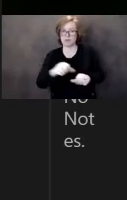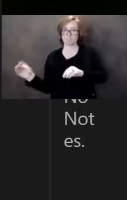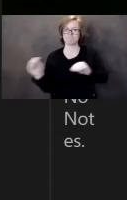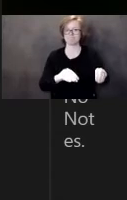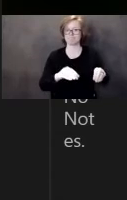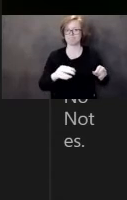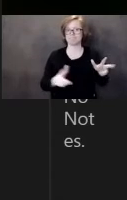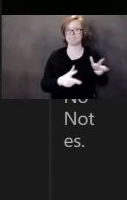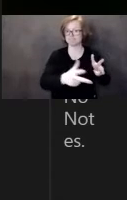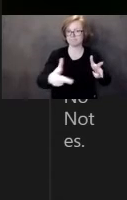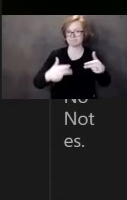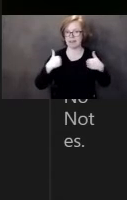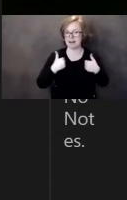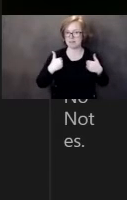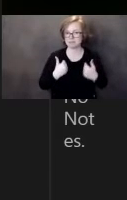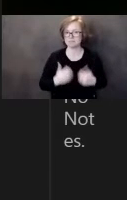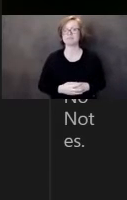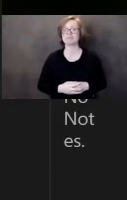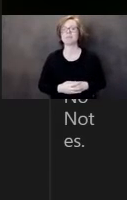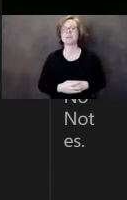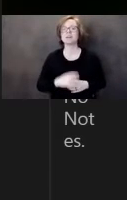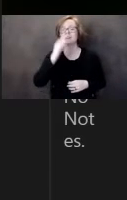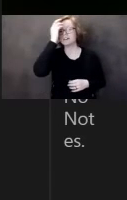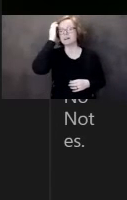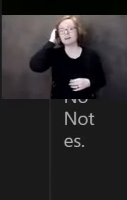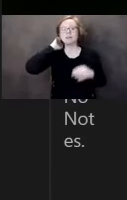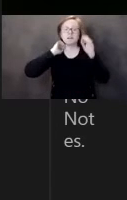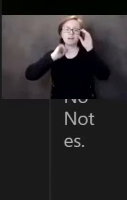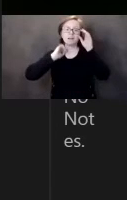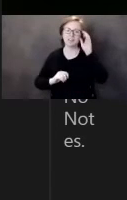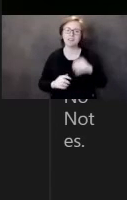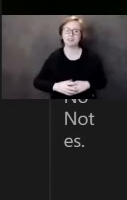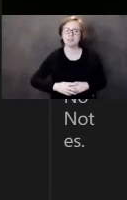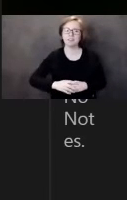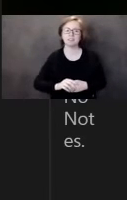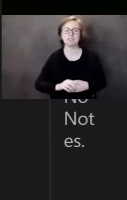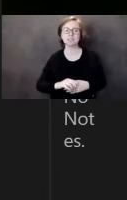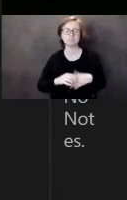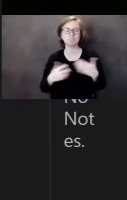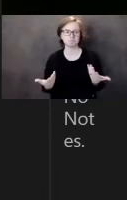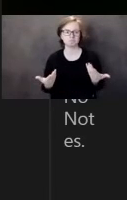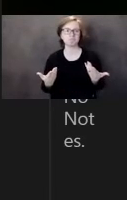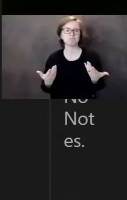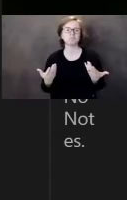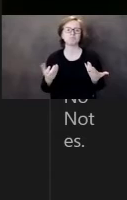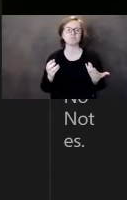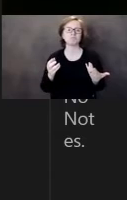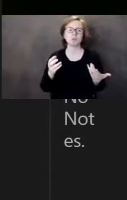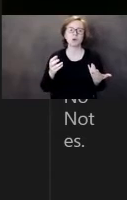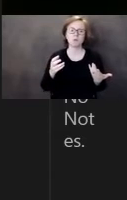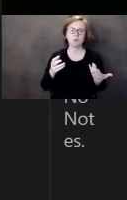right, I'll move through this more quickly. So soil moisture matters. Of course, that's a physical property, but it interacts with the biological